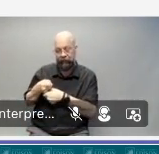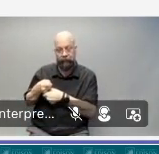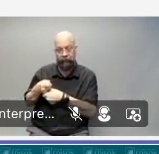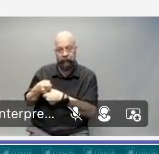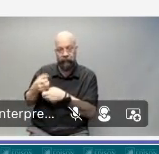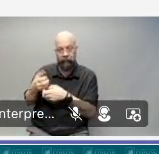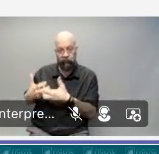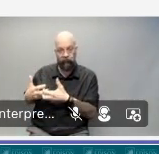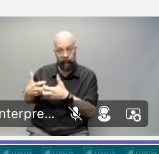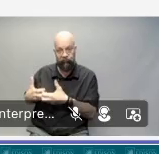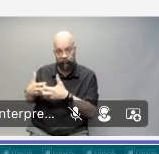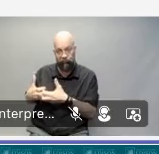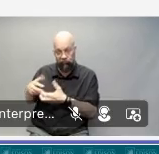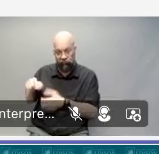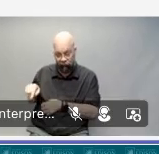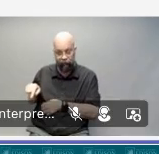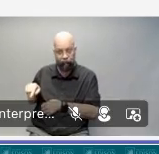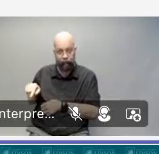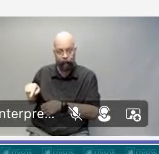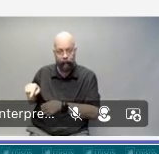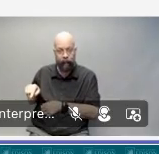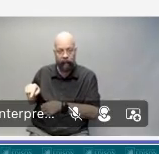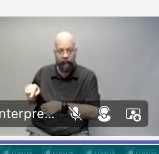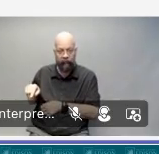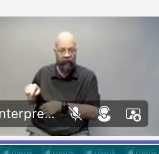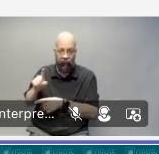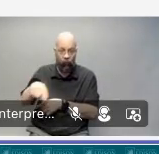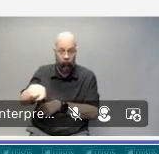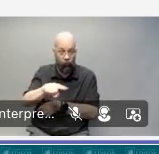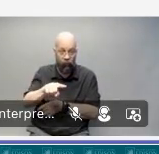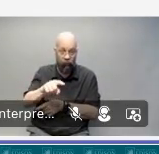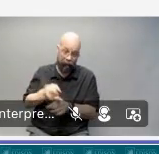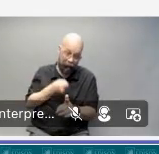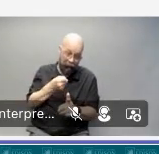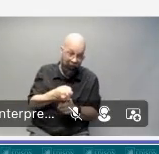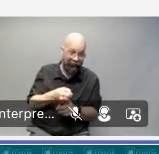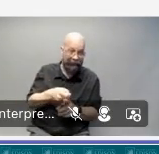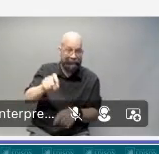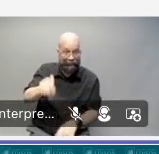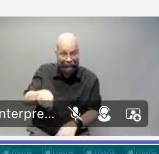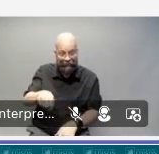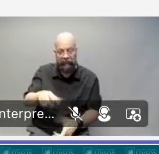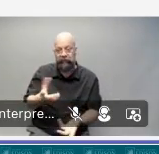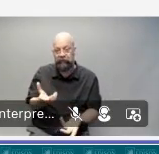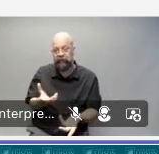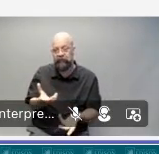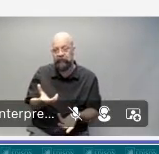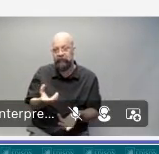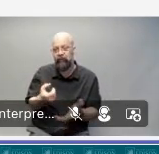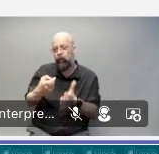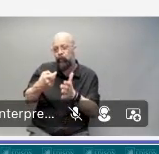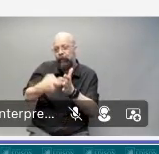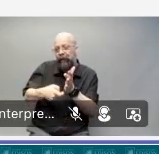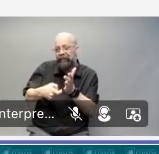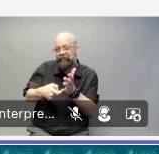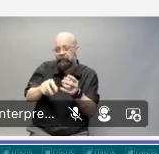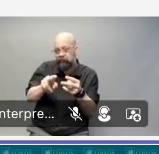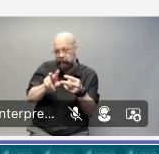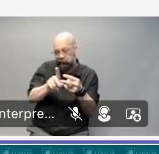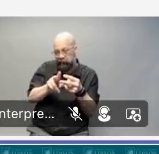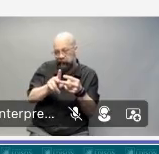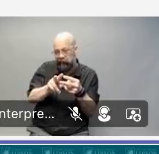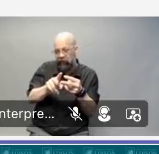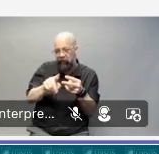customers that may be impacted by PSPS. The rebate is it's higher for customers on the